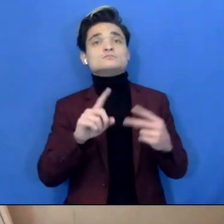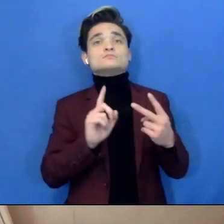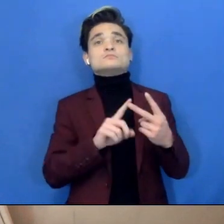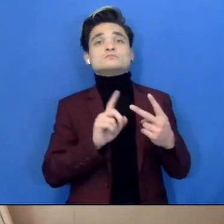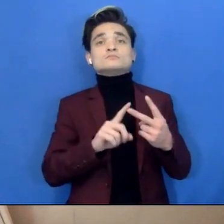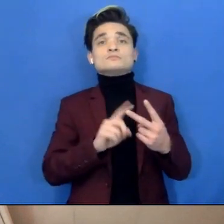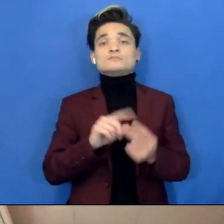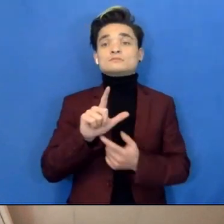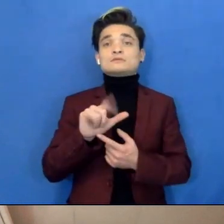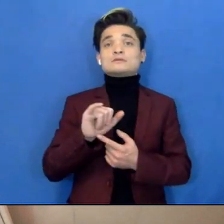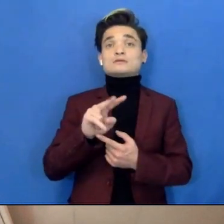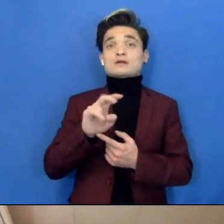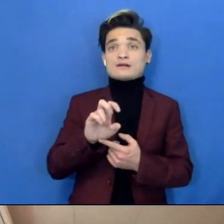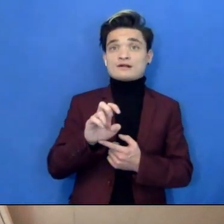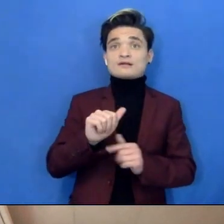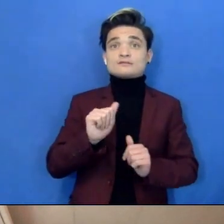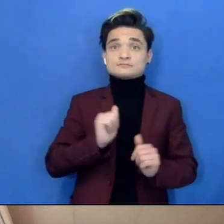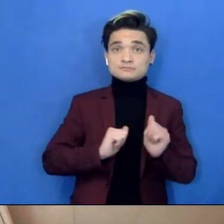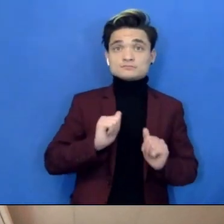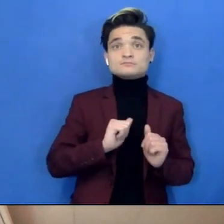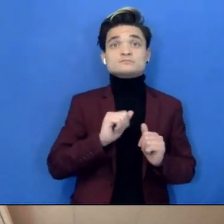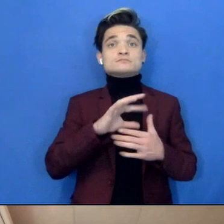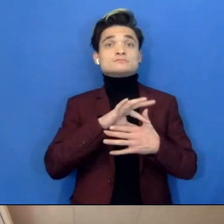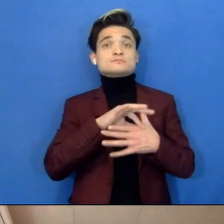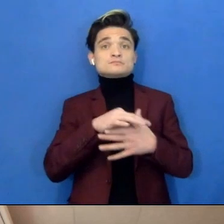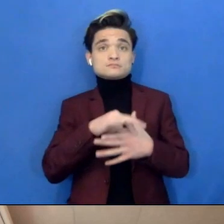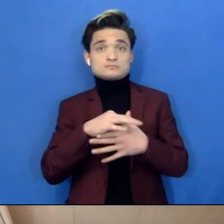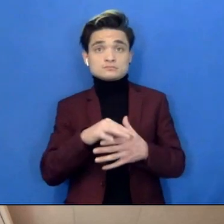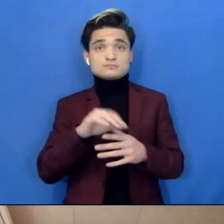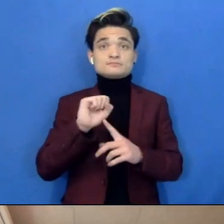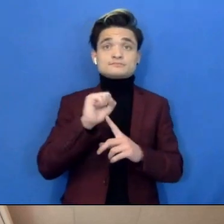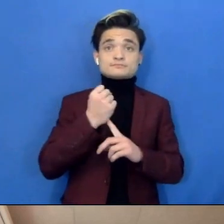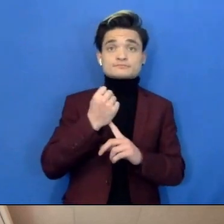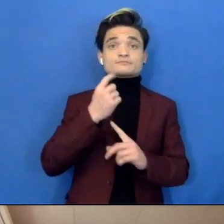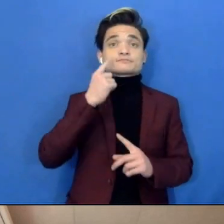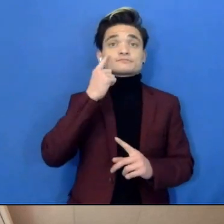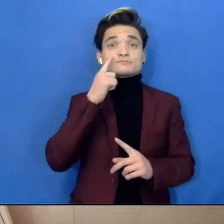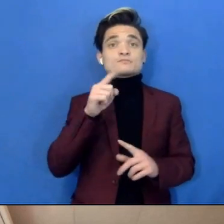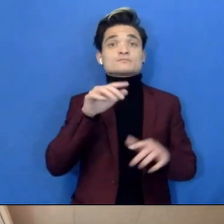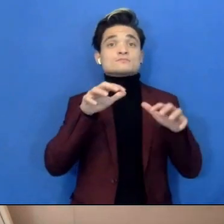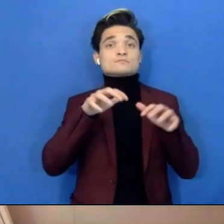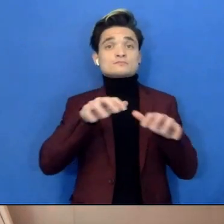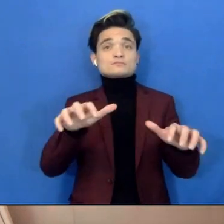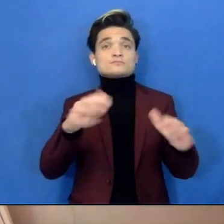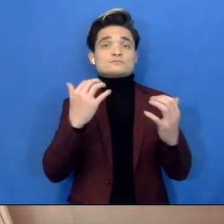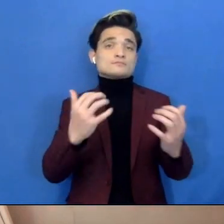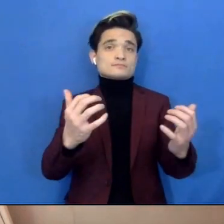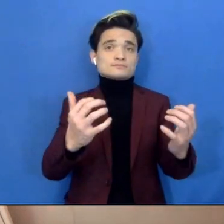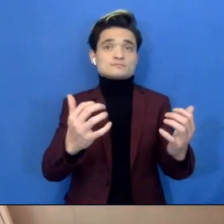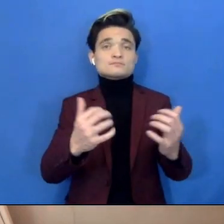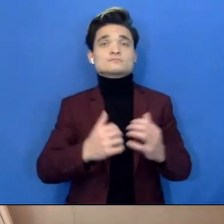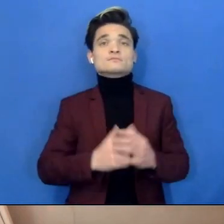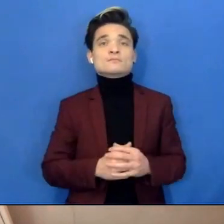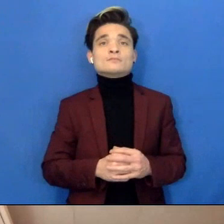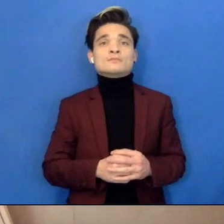on a screen, we are forcing the audience to to look or give their attention where we want to